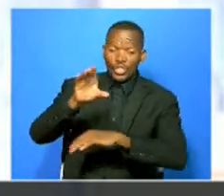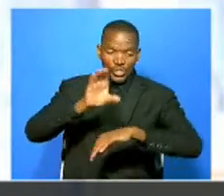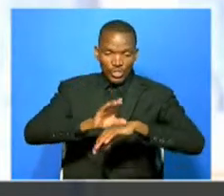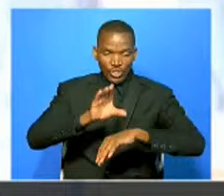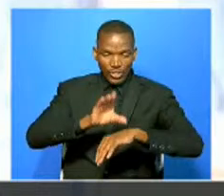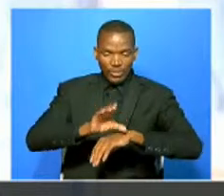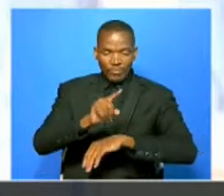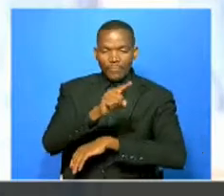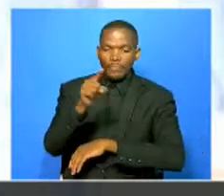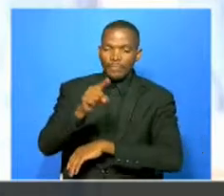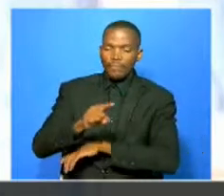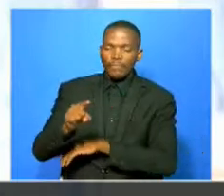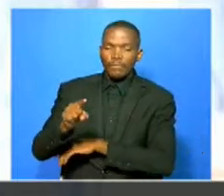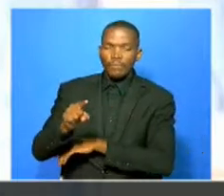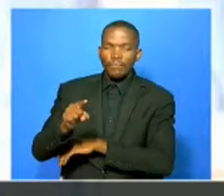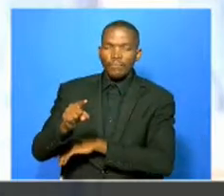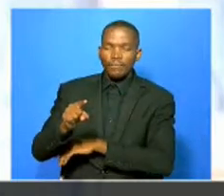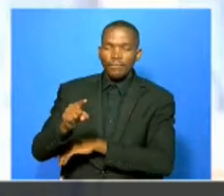sentle.